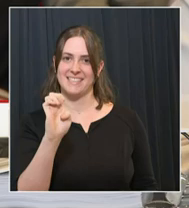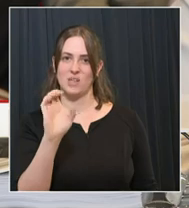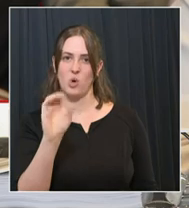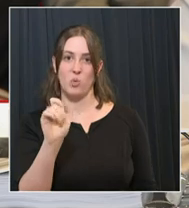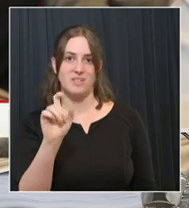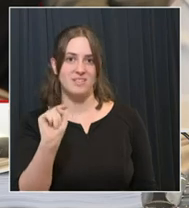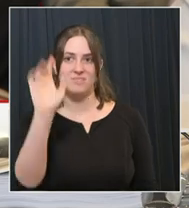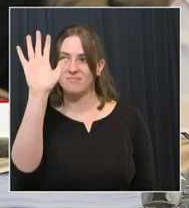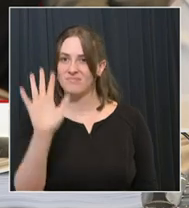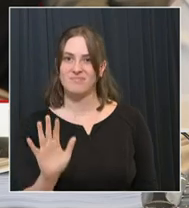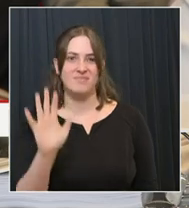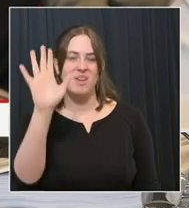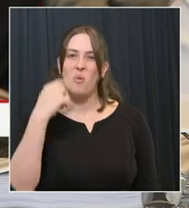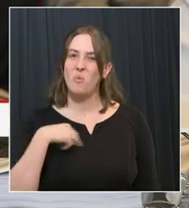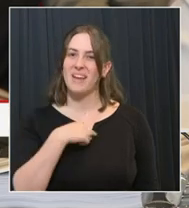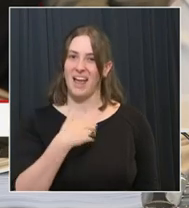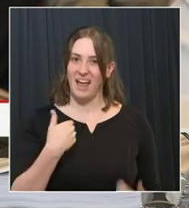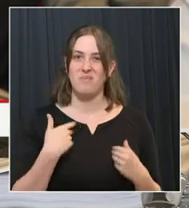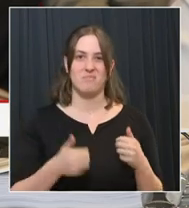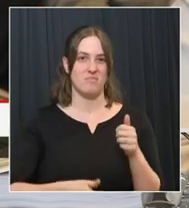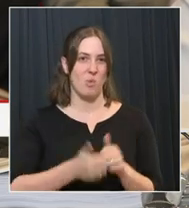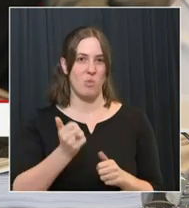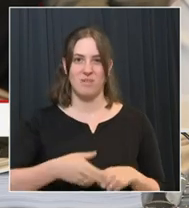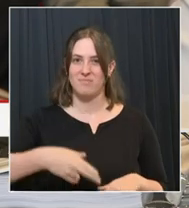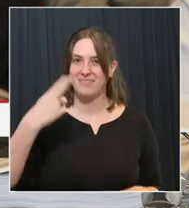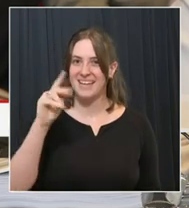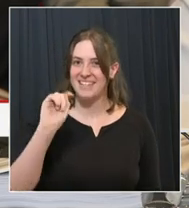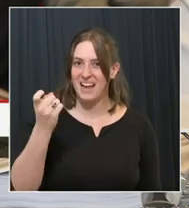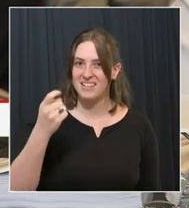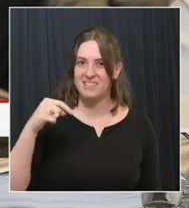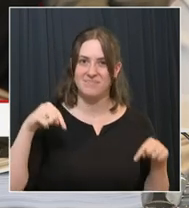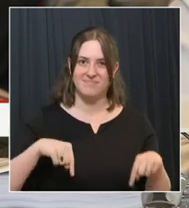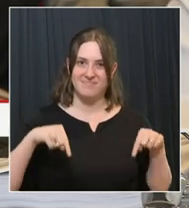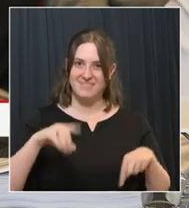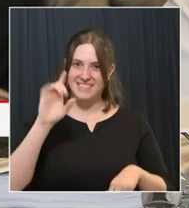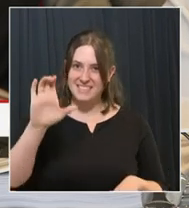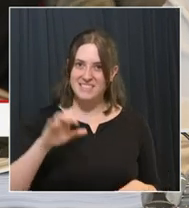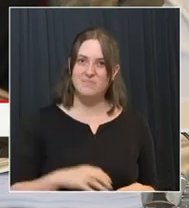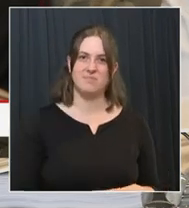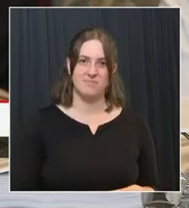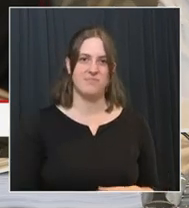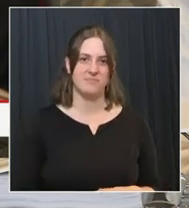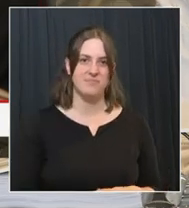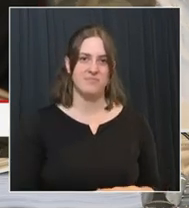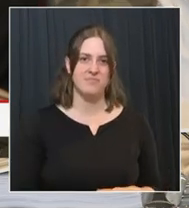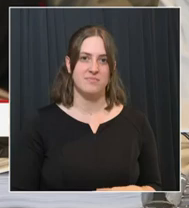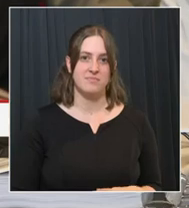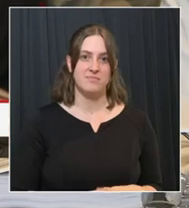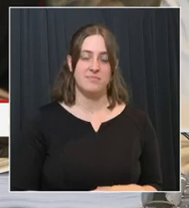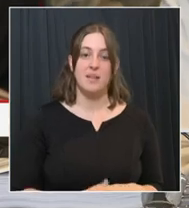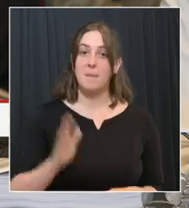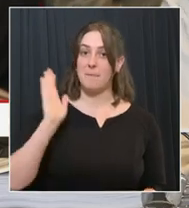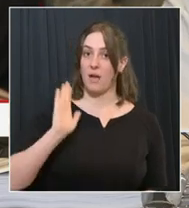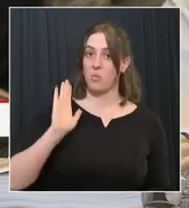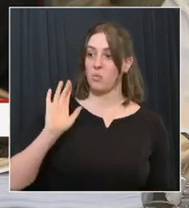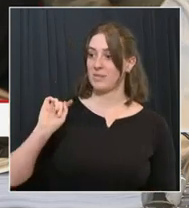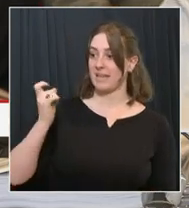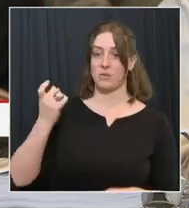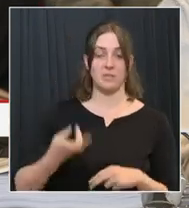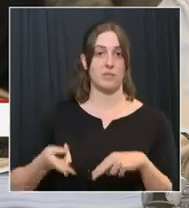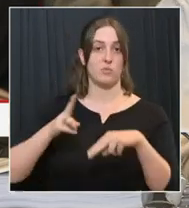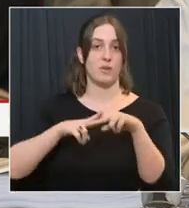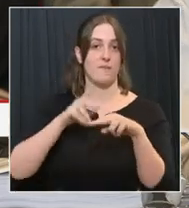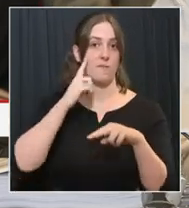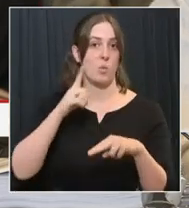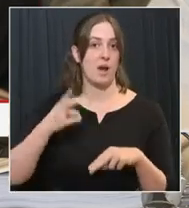highest taxes. And when those taxes were increased on high earners, I said at the time,